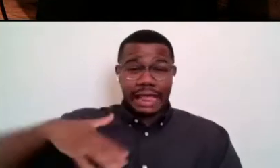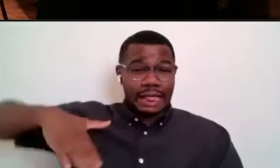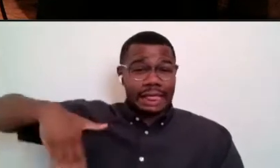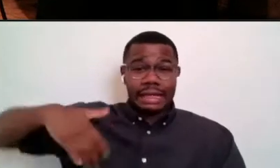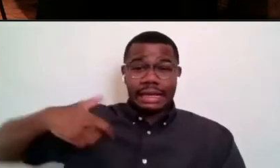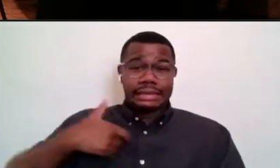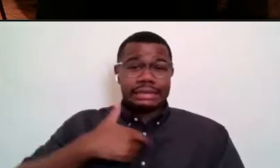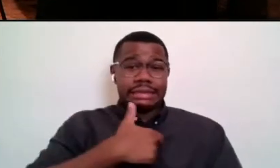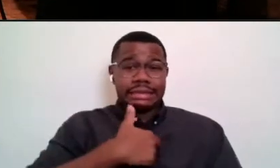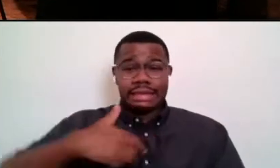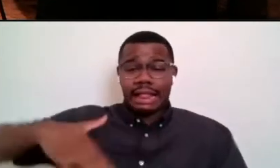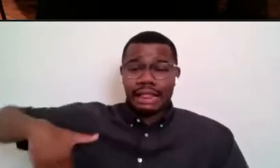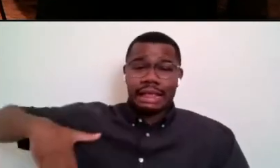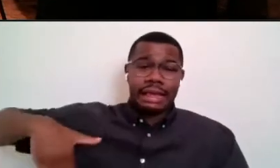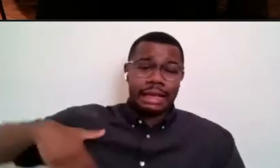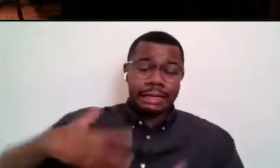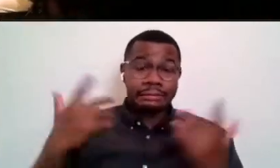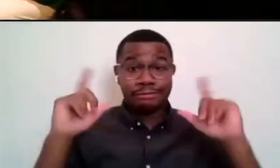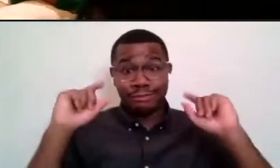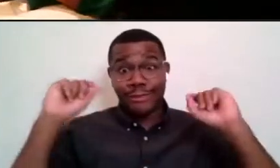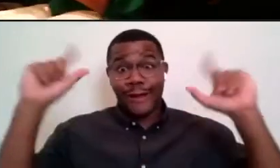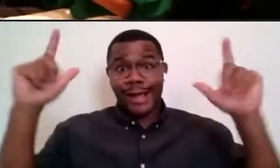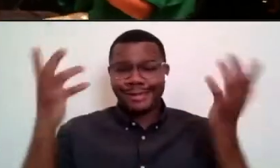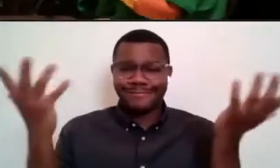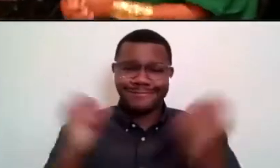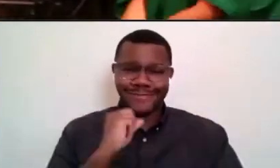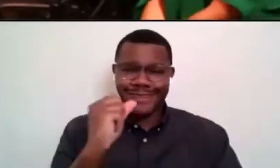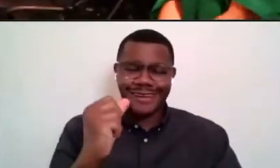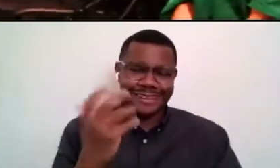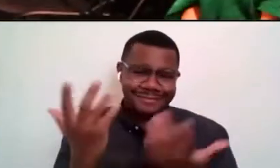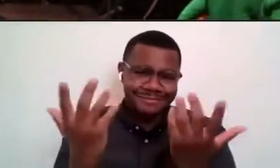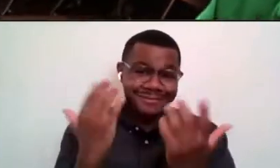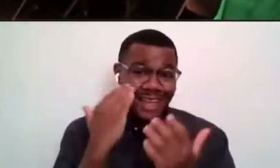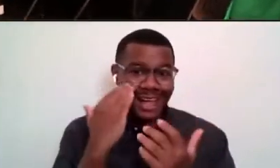get good people in a room talking about good things. I know. Is you want more.